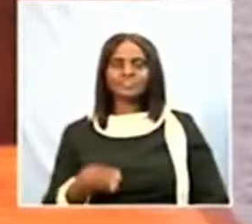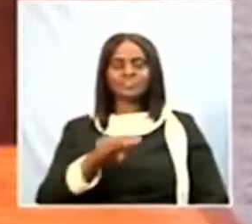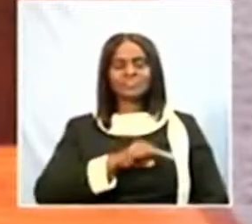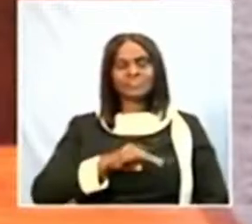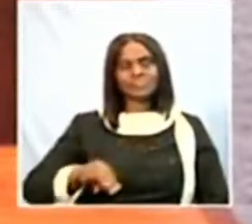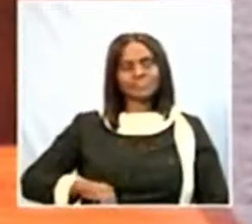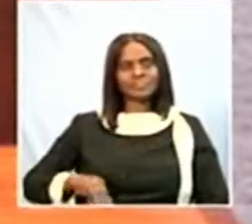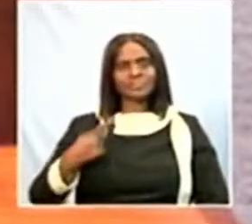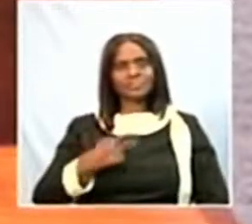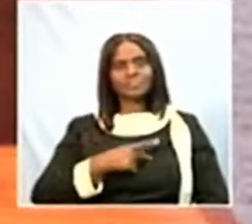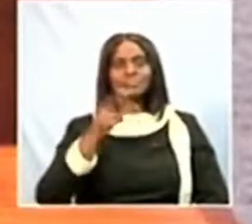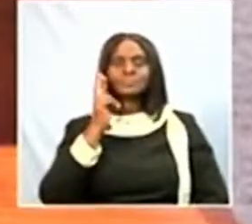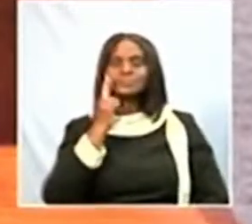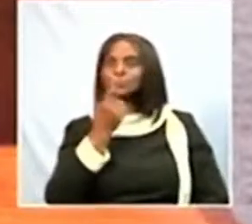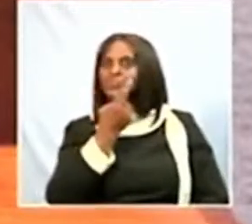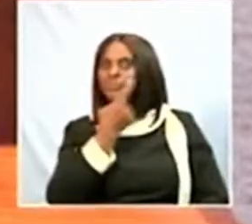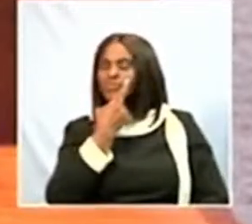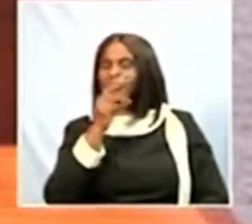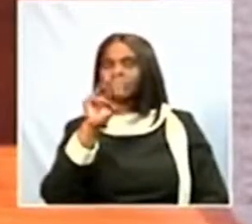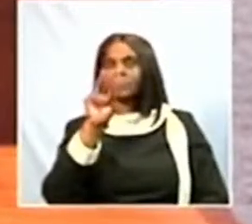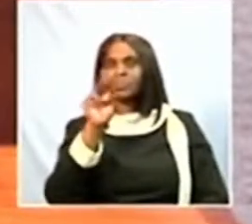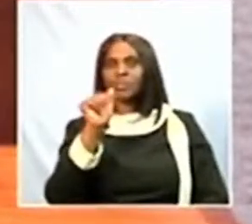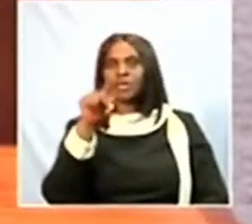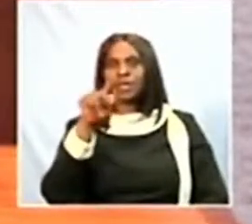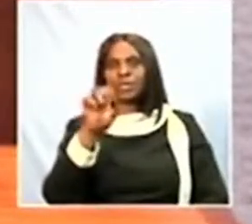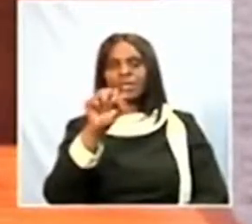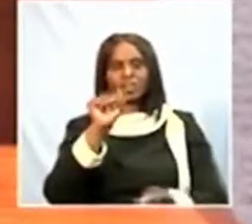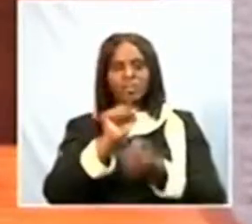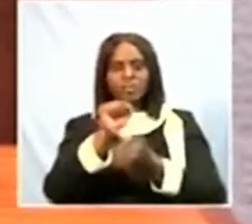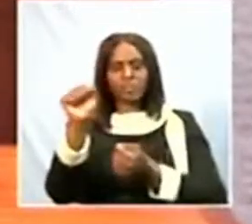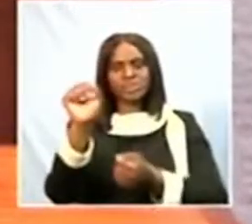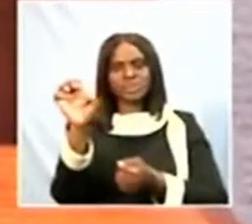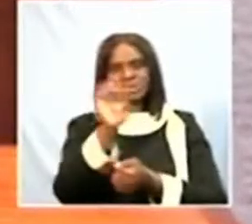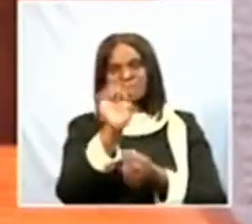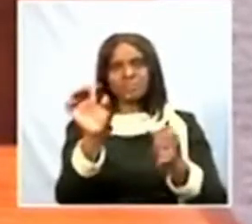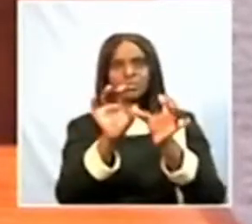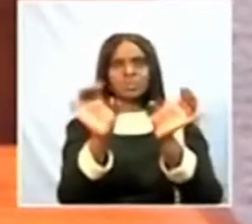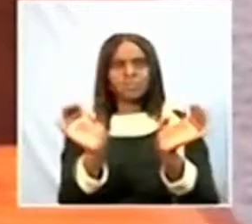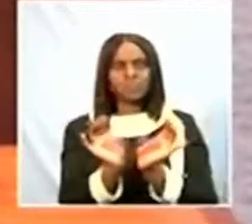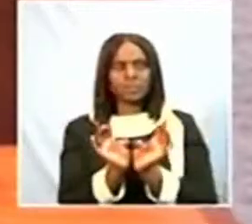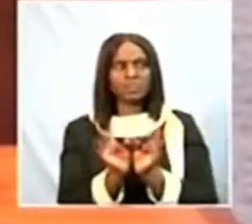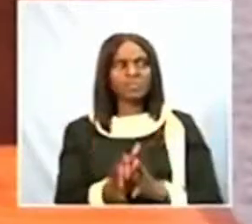Member, Ruth Mwape, Solwezi East Constituency.